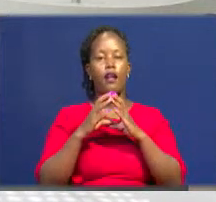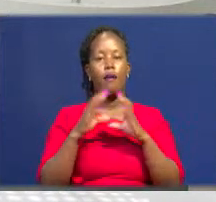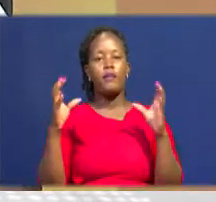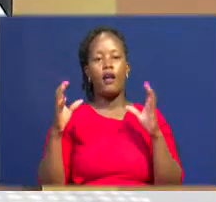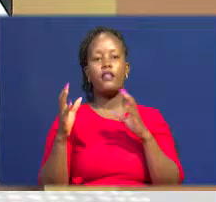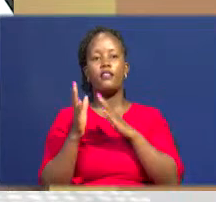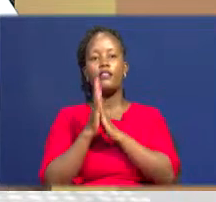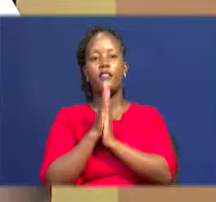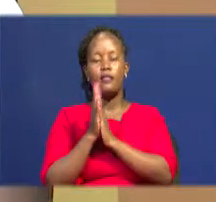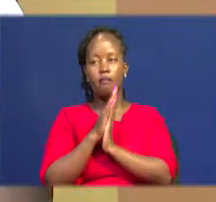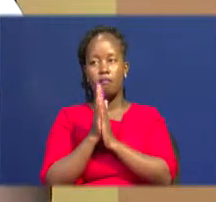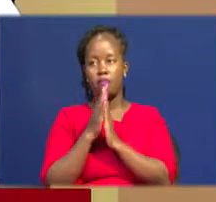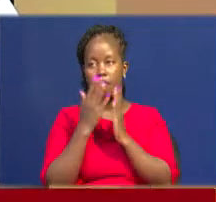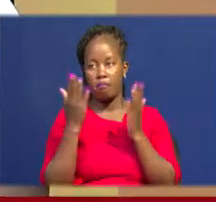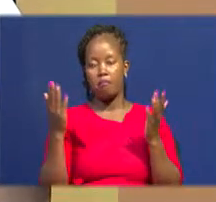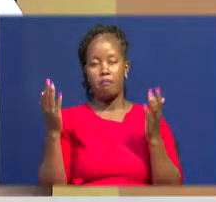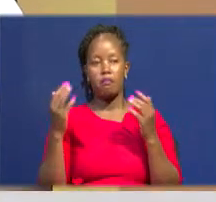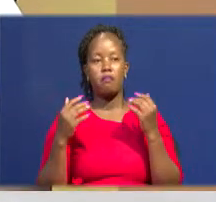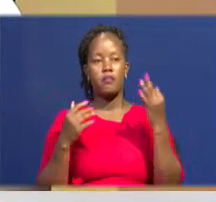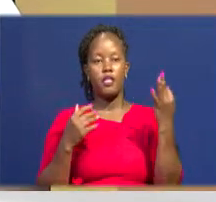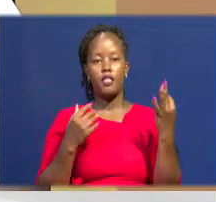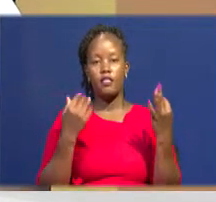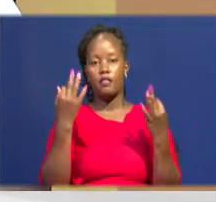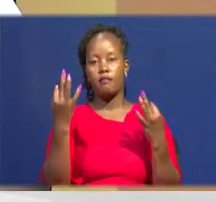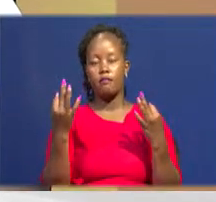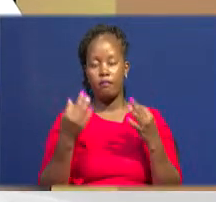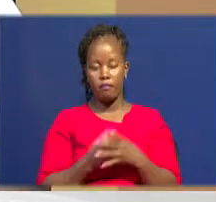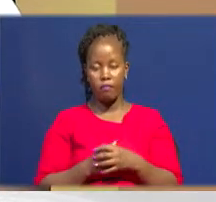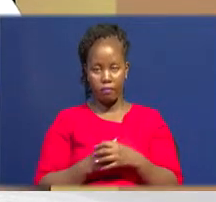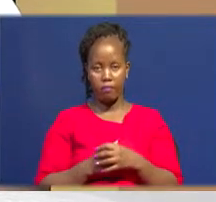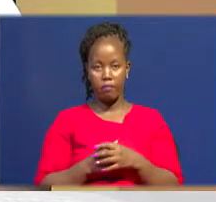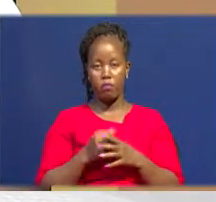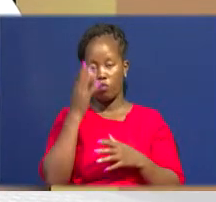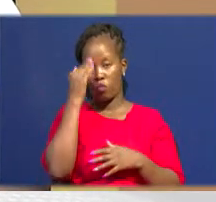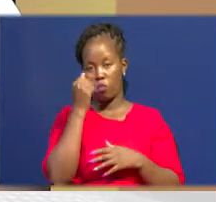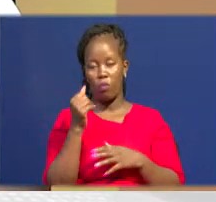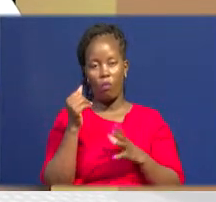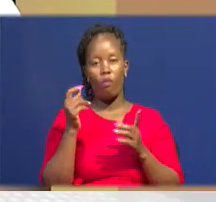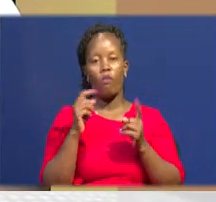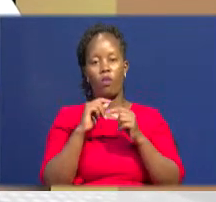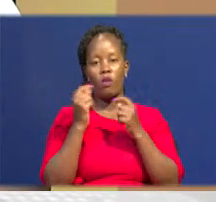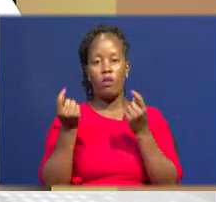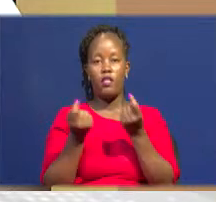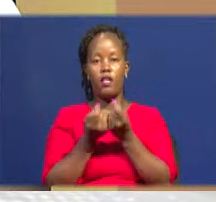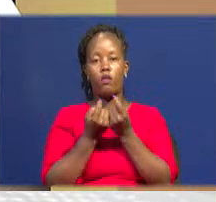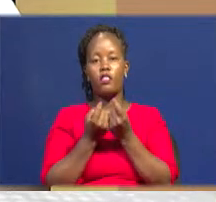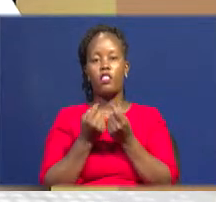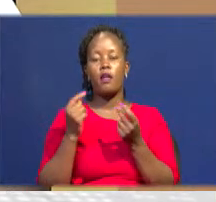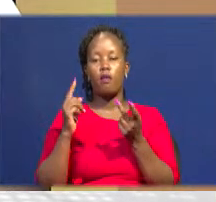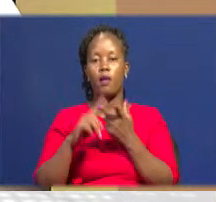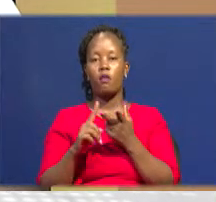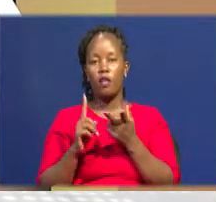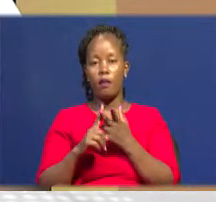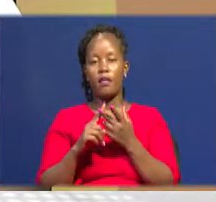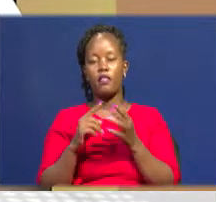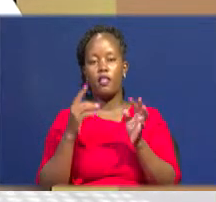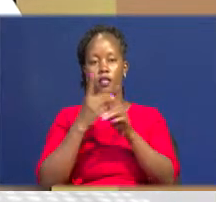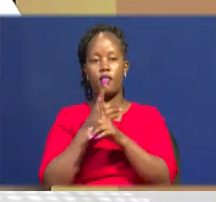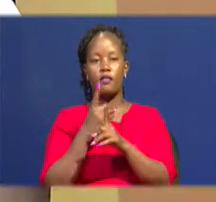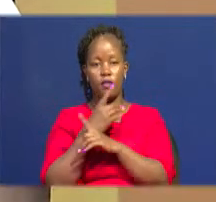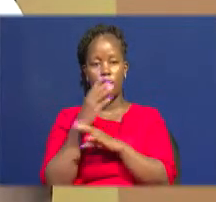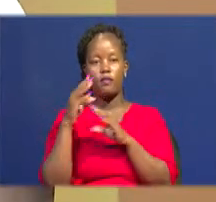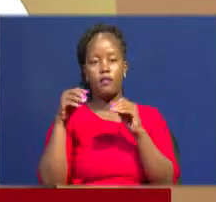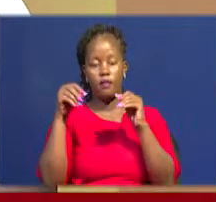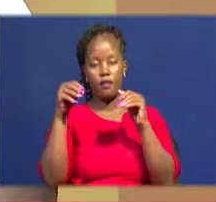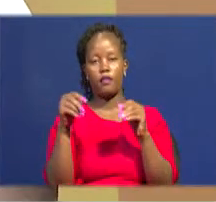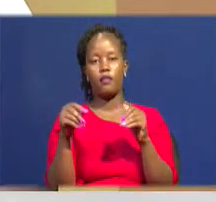is the 3x3 basketball, because the ladies' team has gone ahead and is now in the Olympic qualification pathway. They will be